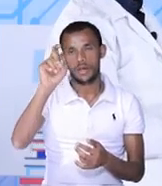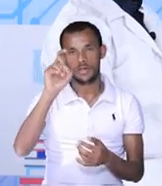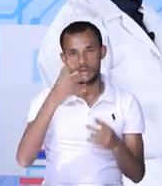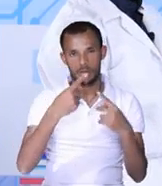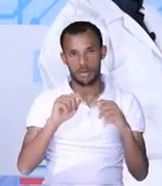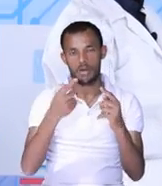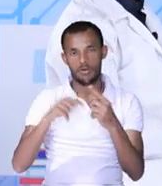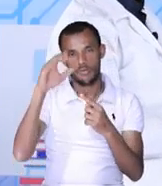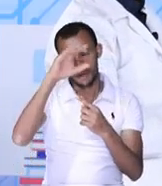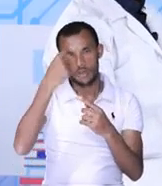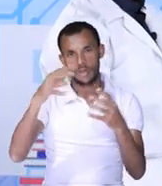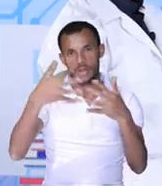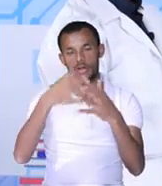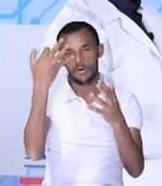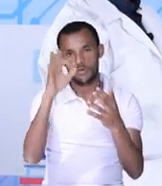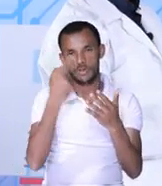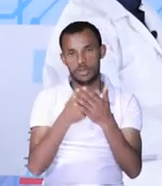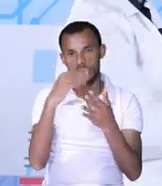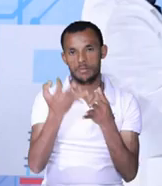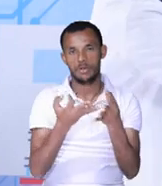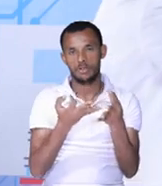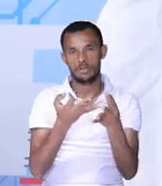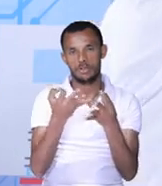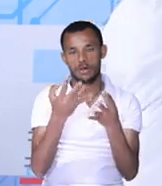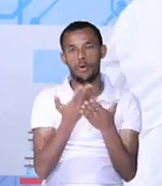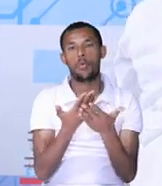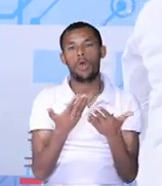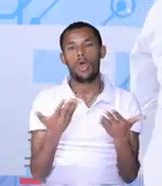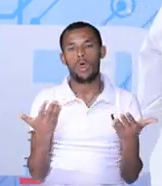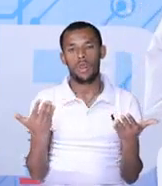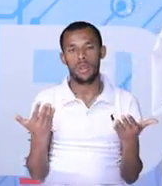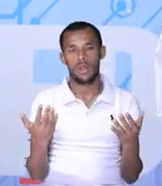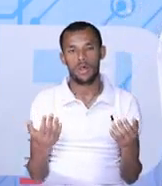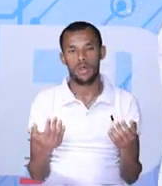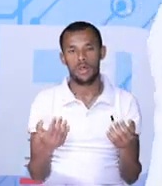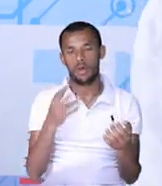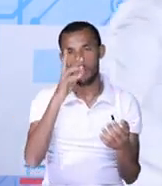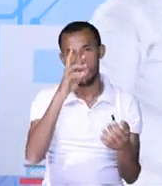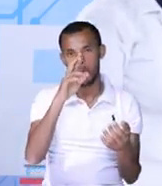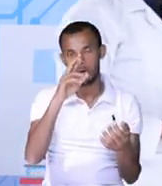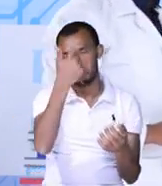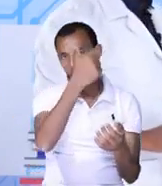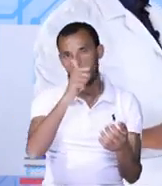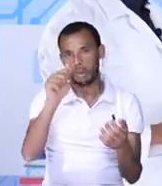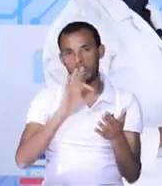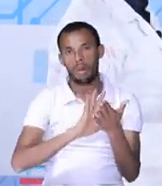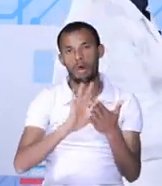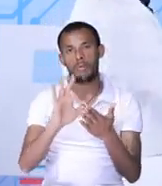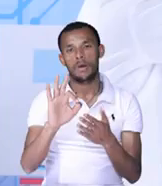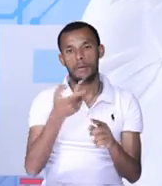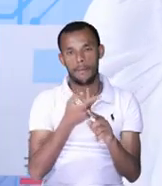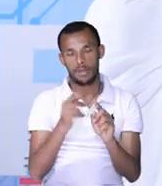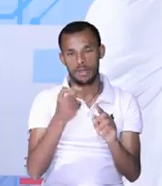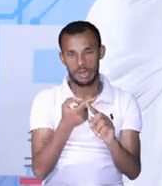try to find the integration of this expression where r is any real number,